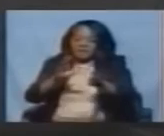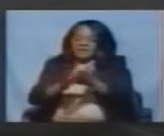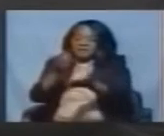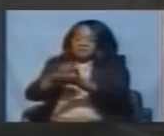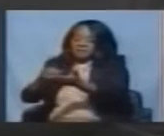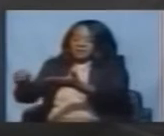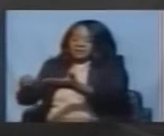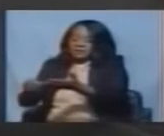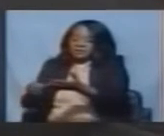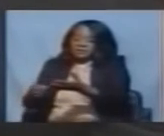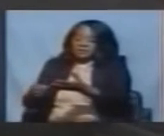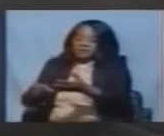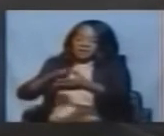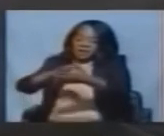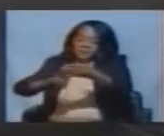say,